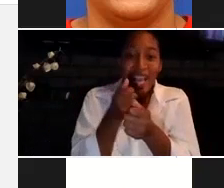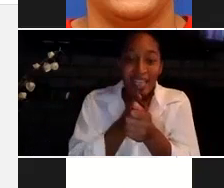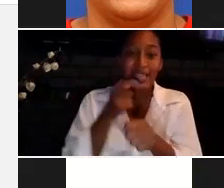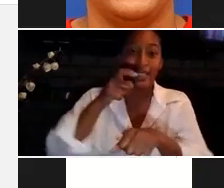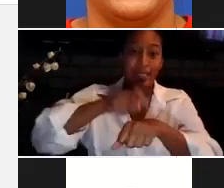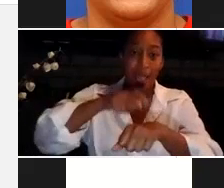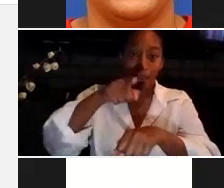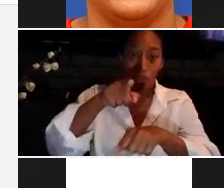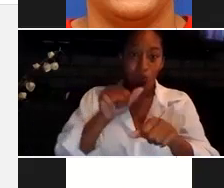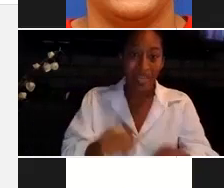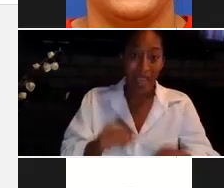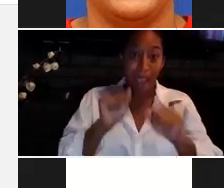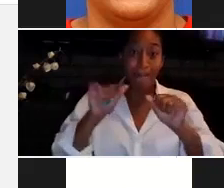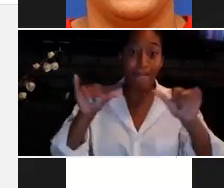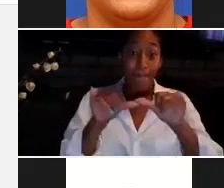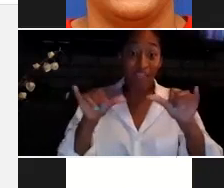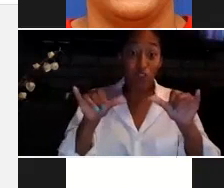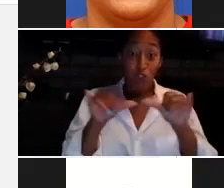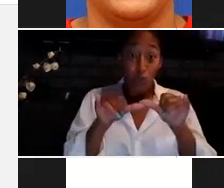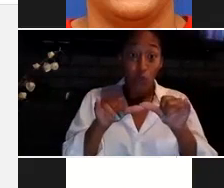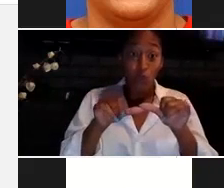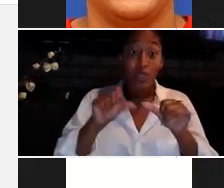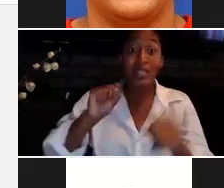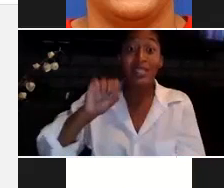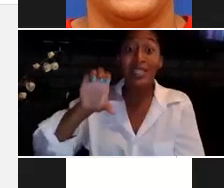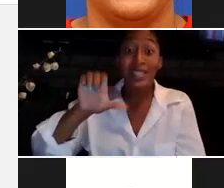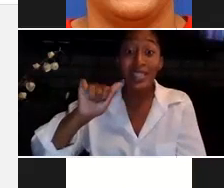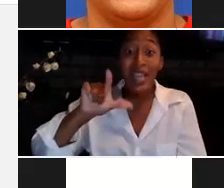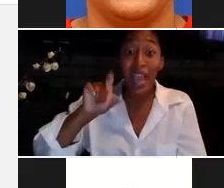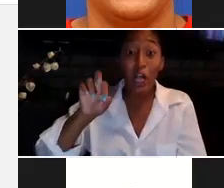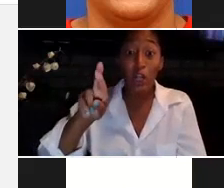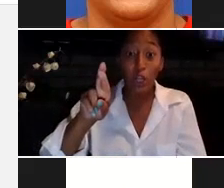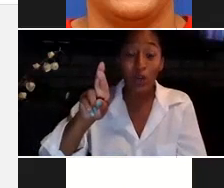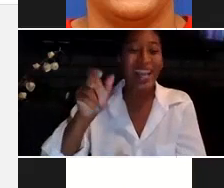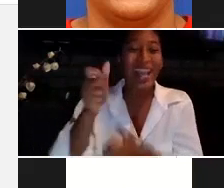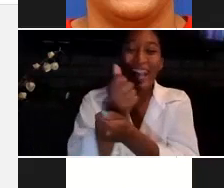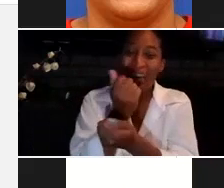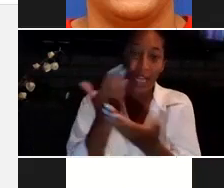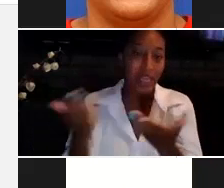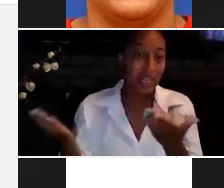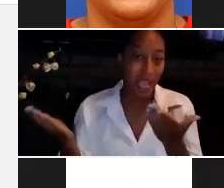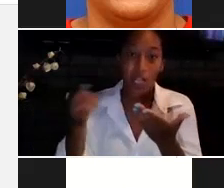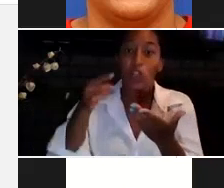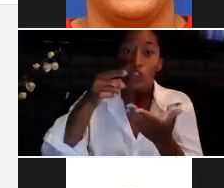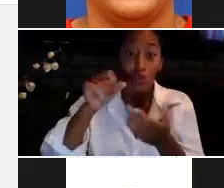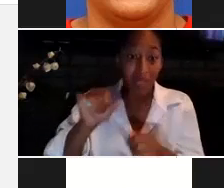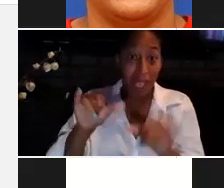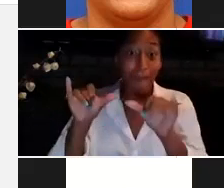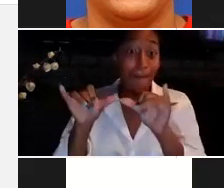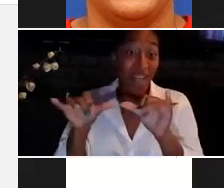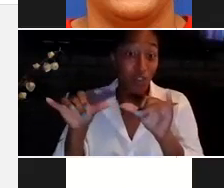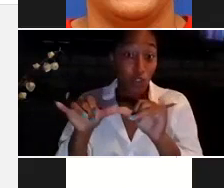Okay. A scalar is any quantity that can be measured that has a magnitude